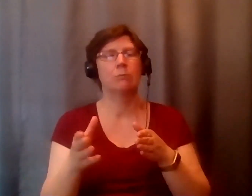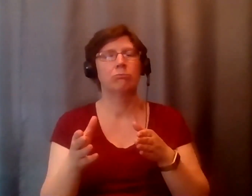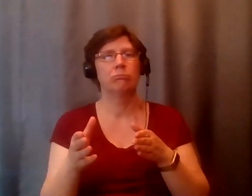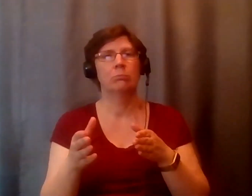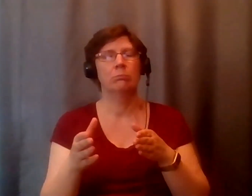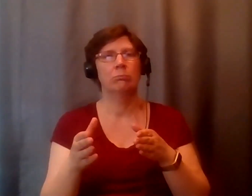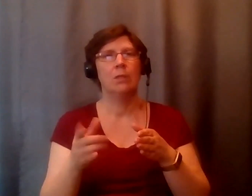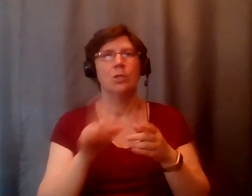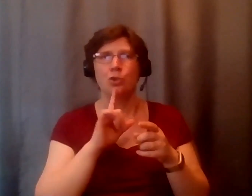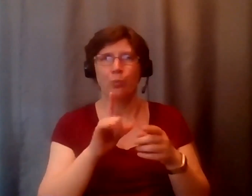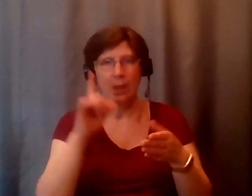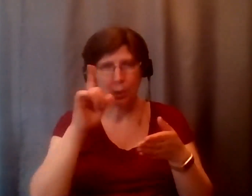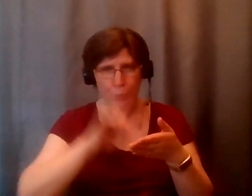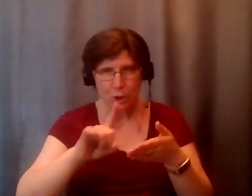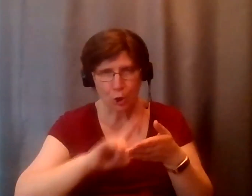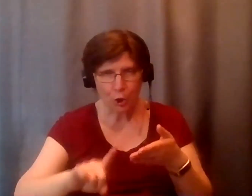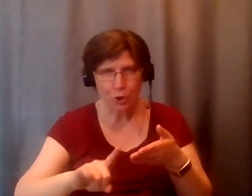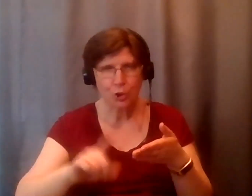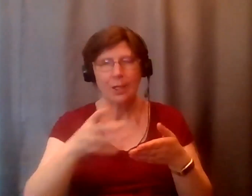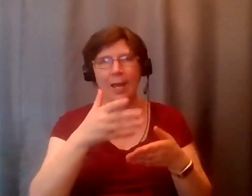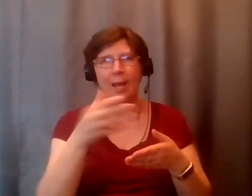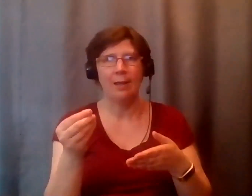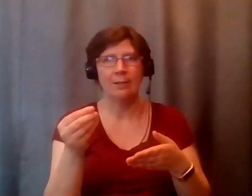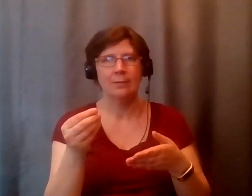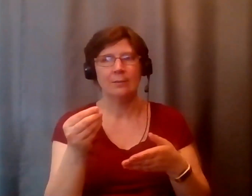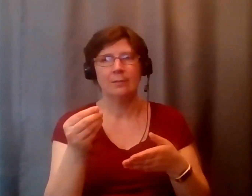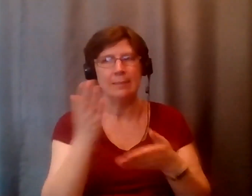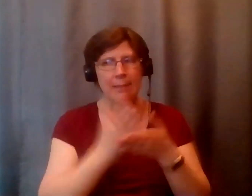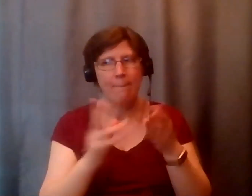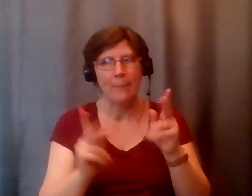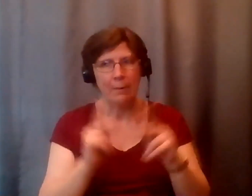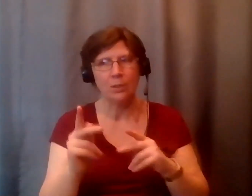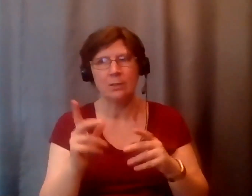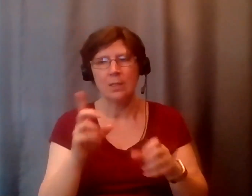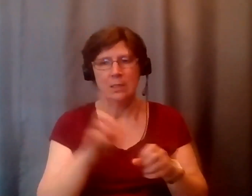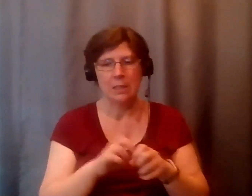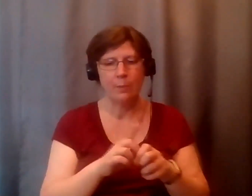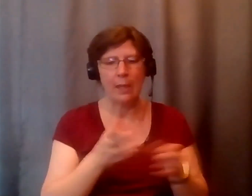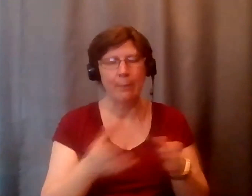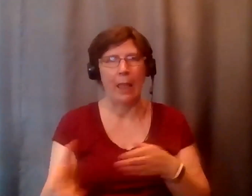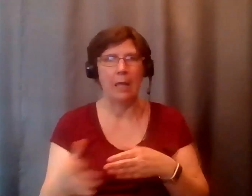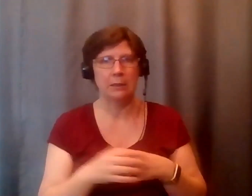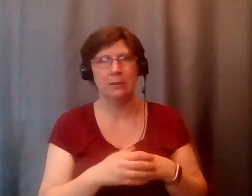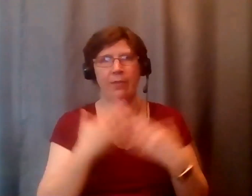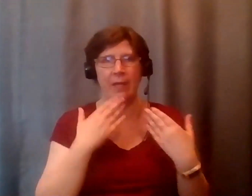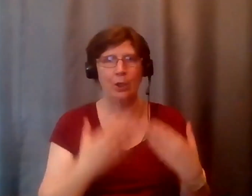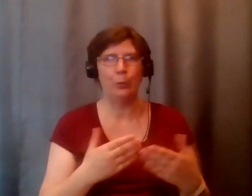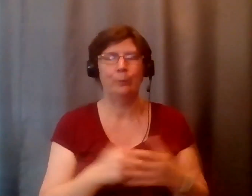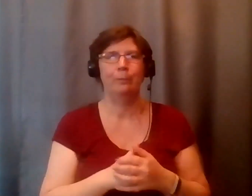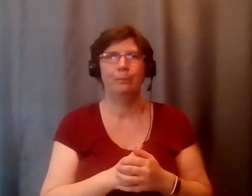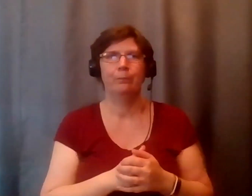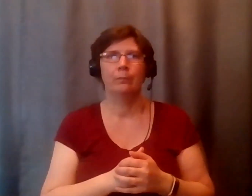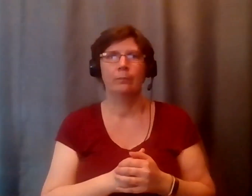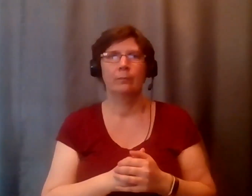of really researching some people's disability plan, though. Thank you. Well,